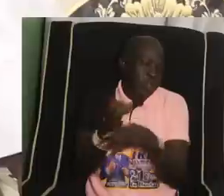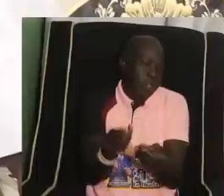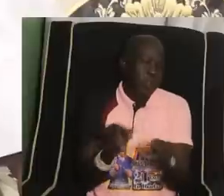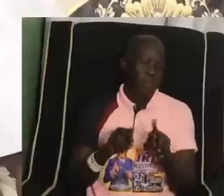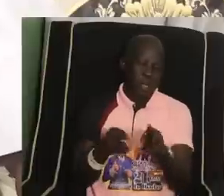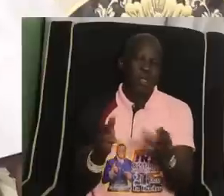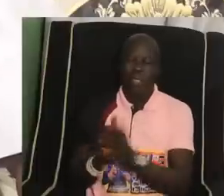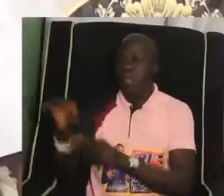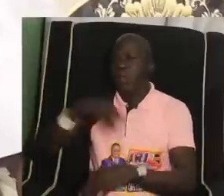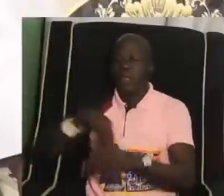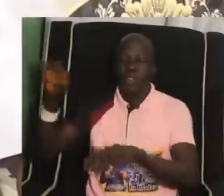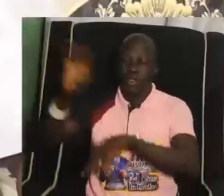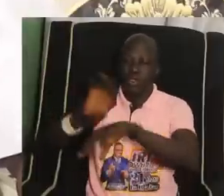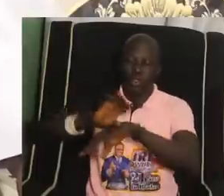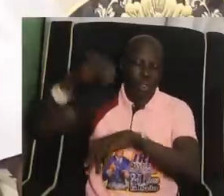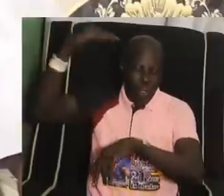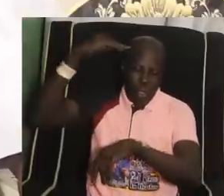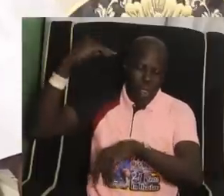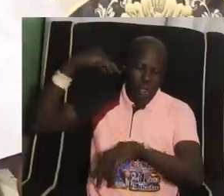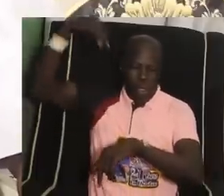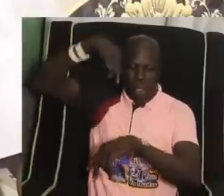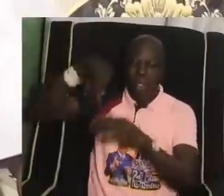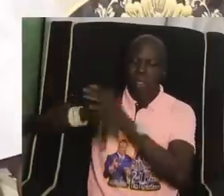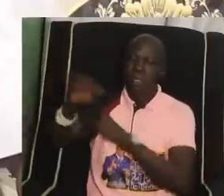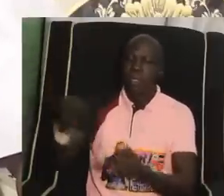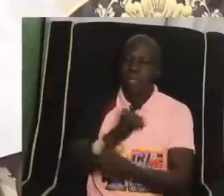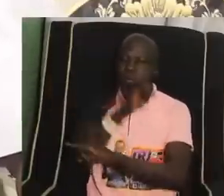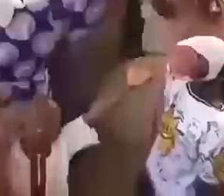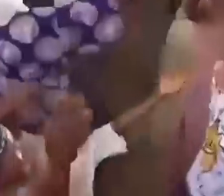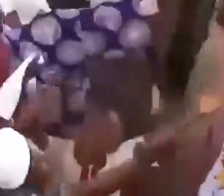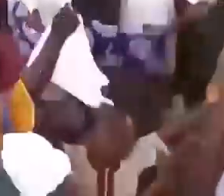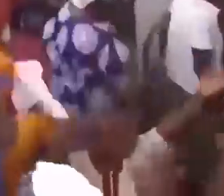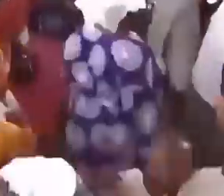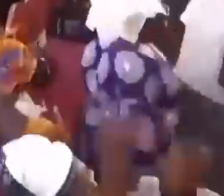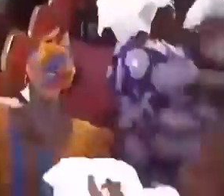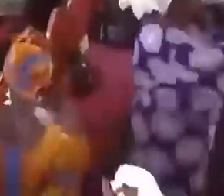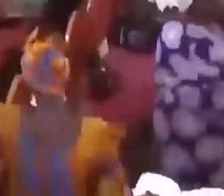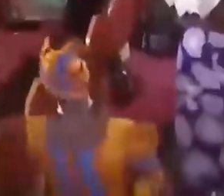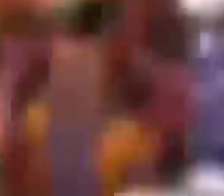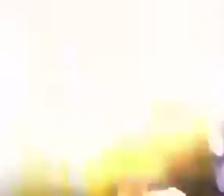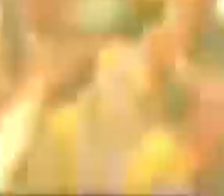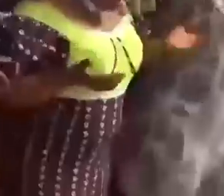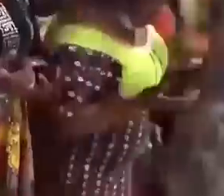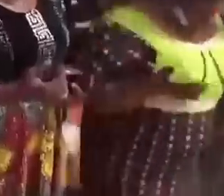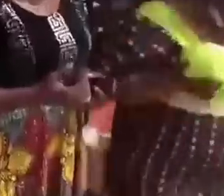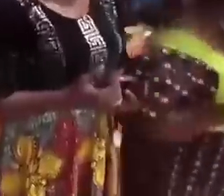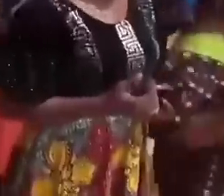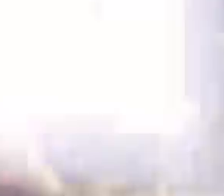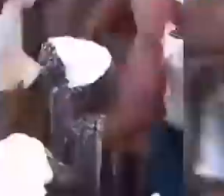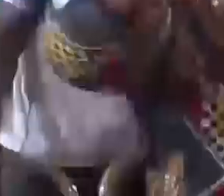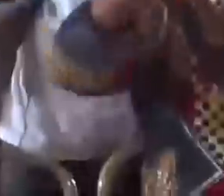Reality ti olujo wa ni Gbaremu Idobi Airport area na Ebe Ibadan Ibade adura ososusu